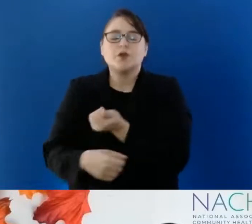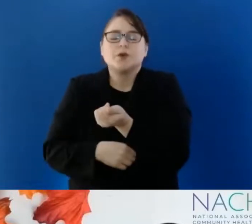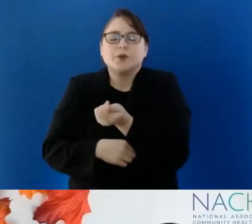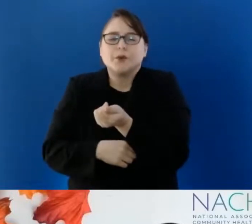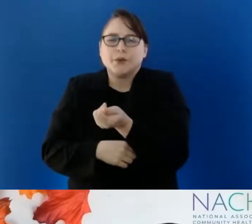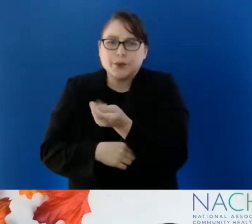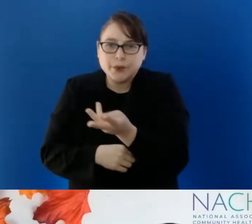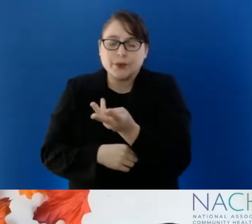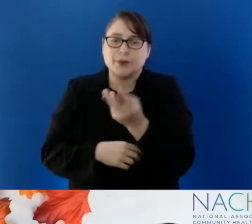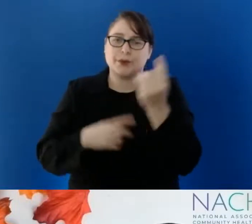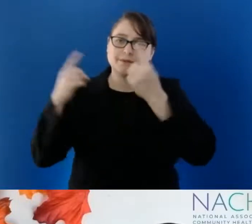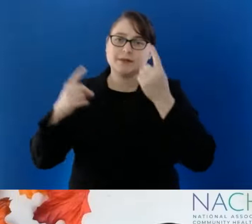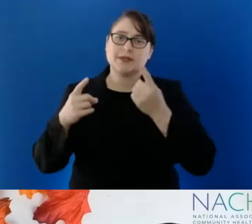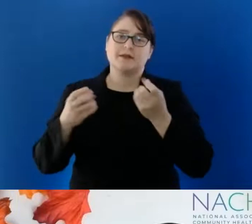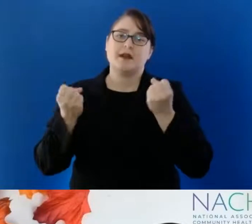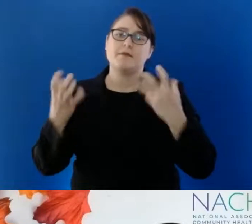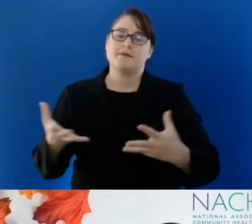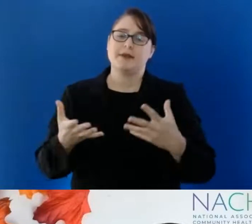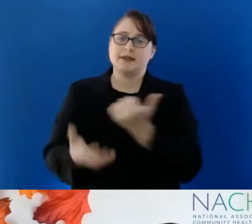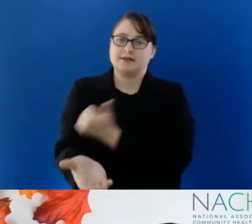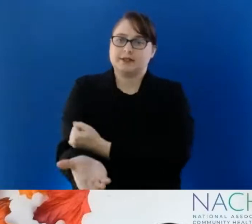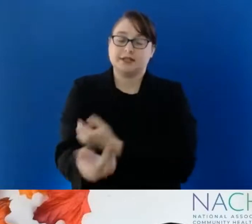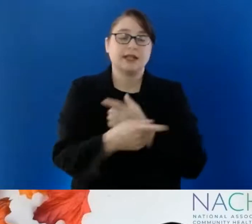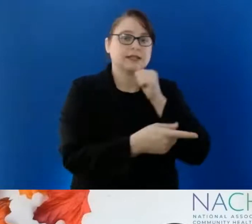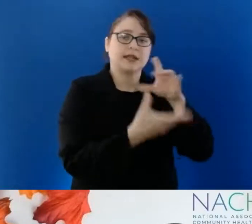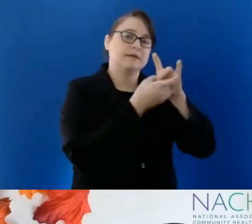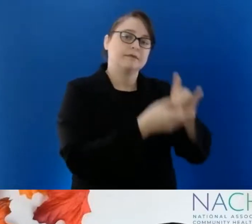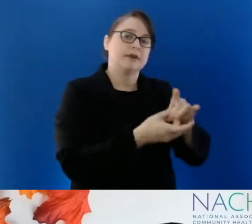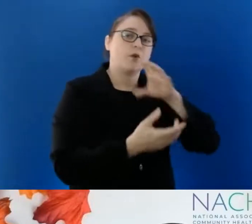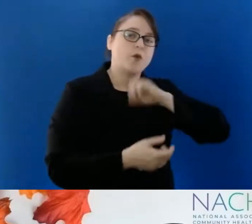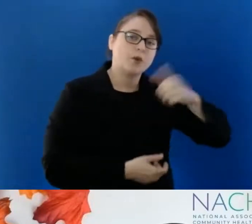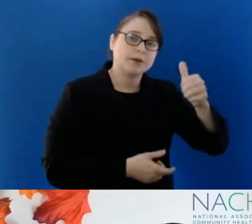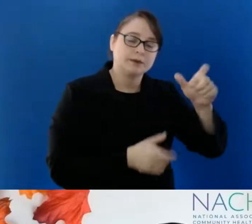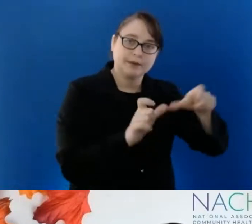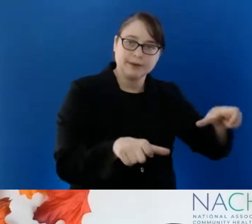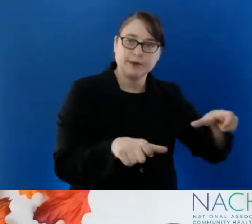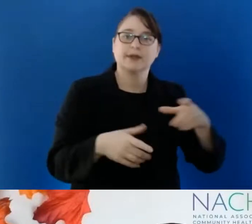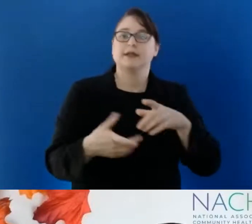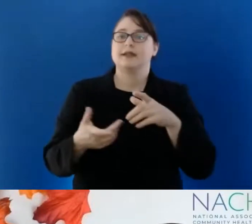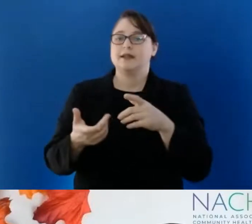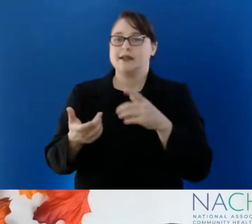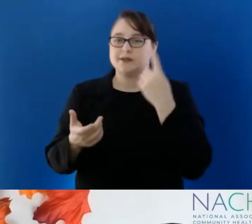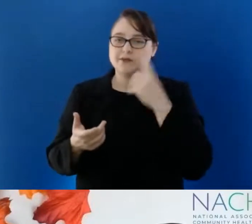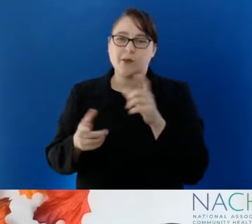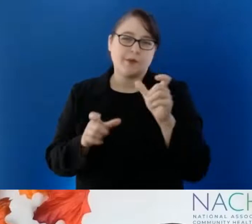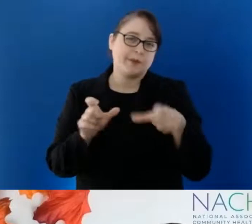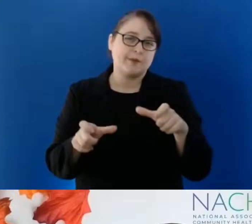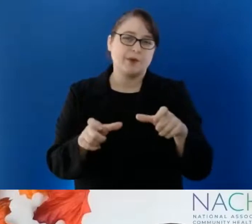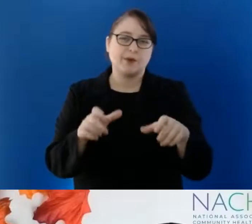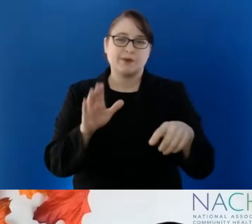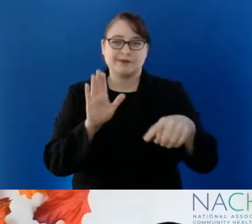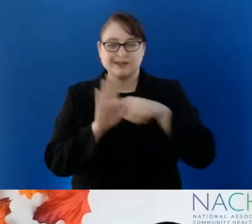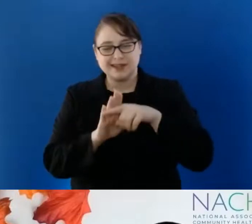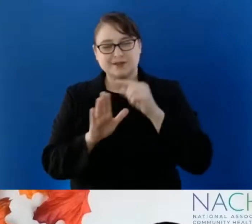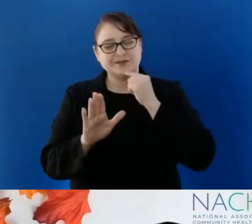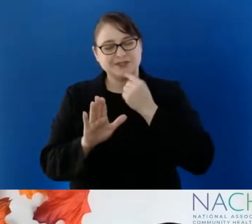that have been out there, and they have not been among elderly individuals. They have been about among individuals that were in their 30s and 40s, I believe.